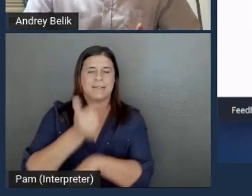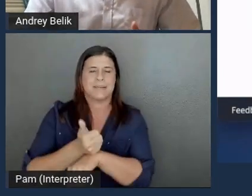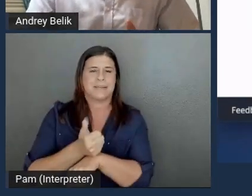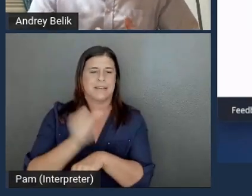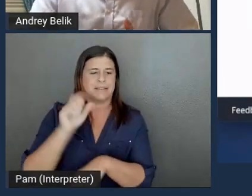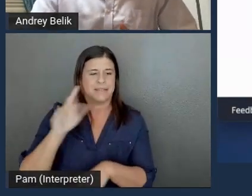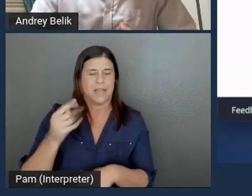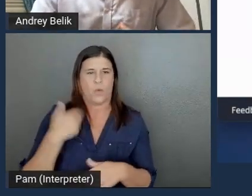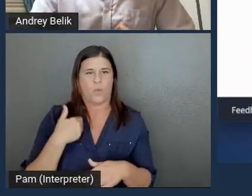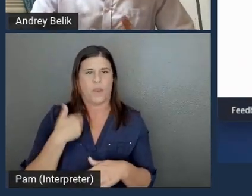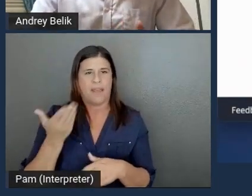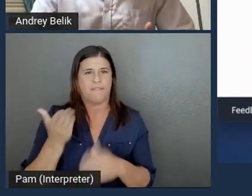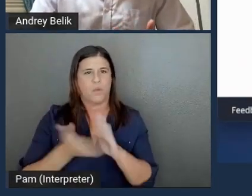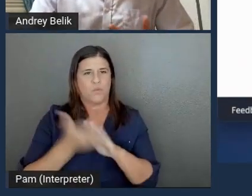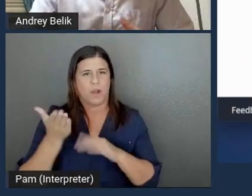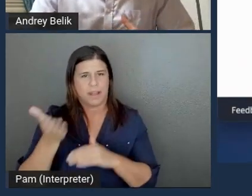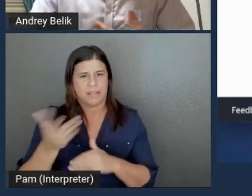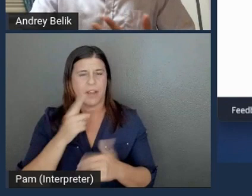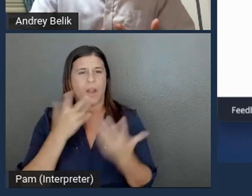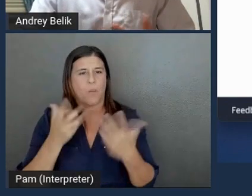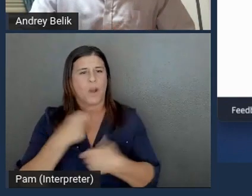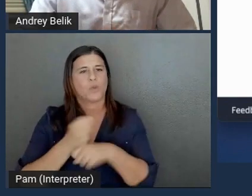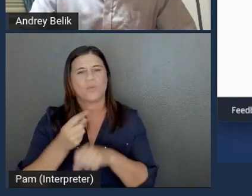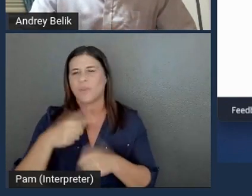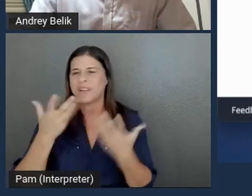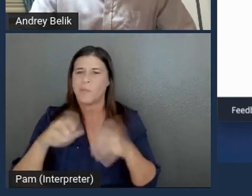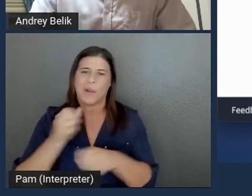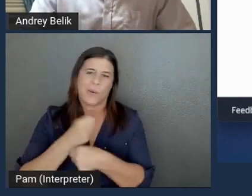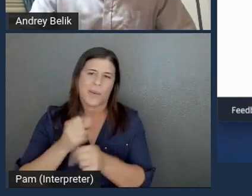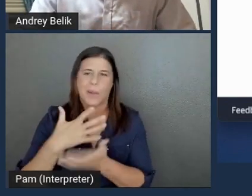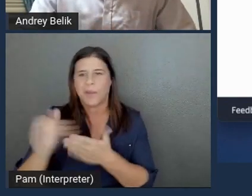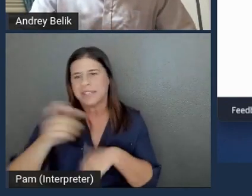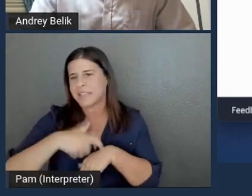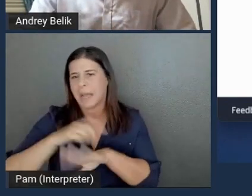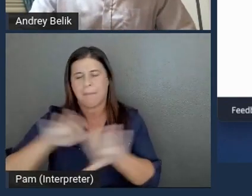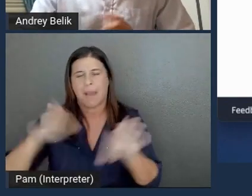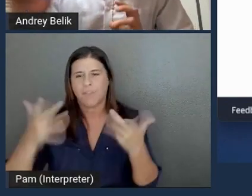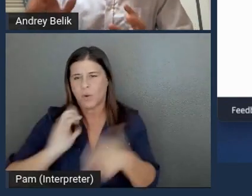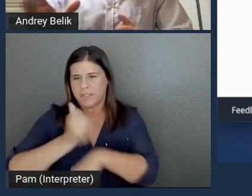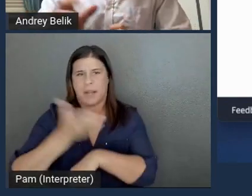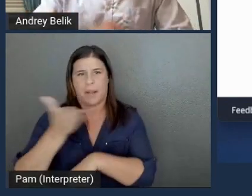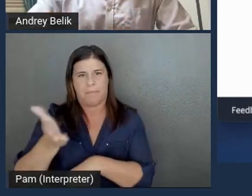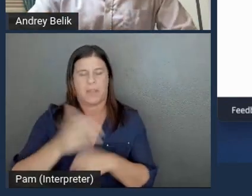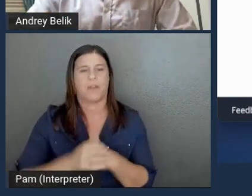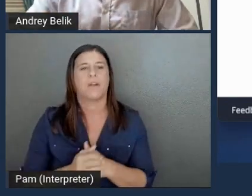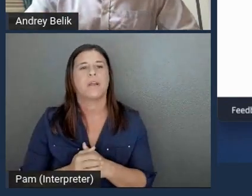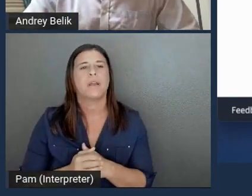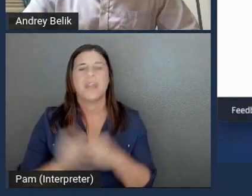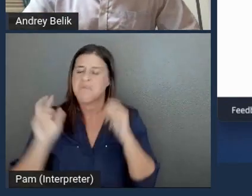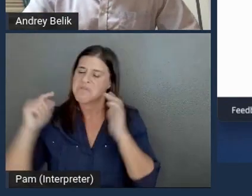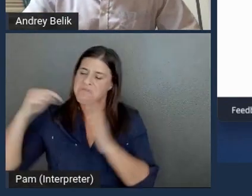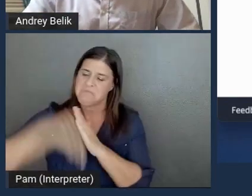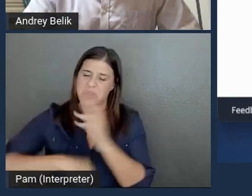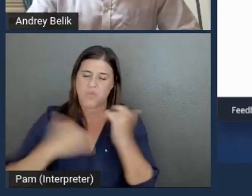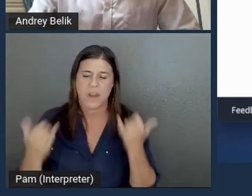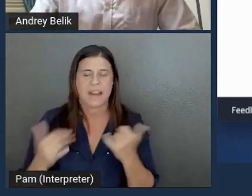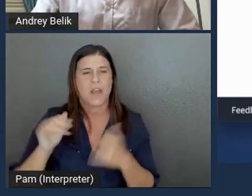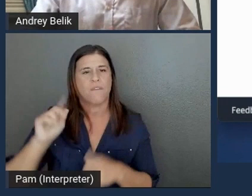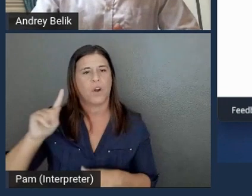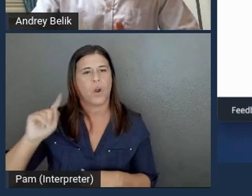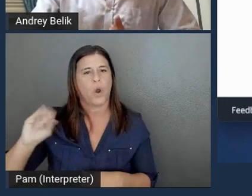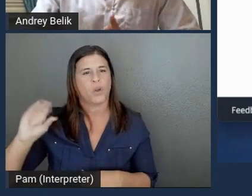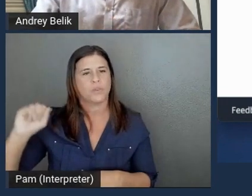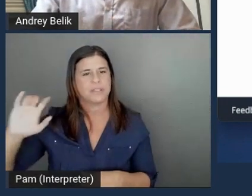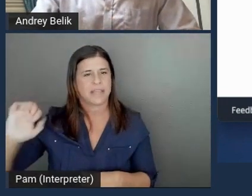3 clusters running. I didn't want to create them so we don't kind of waste our time during this demo. And we'll dive in straight into the autoscaling. So